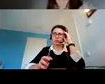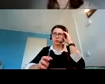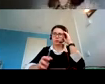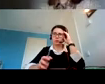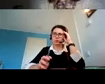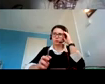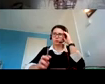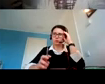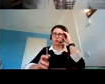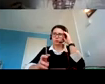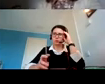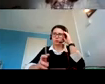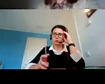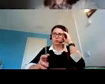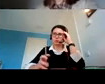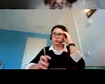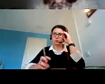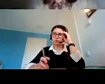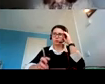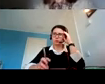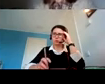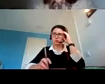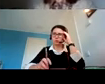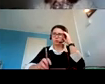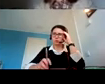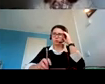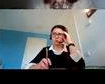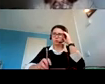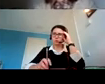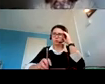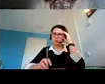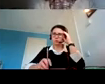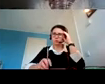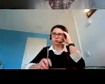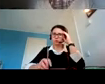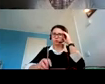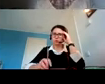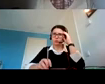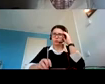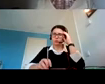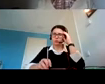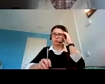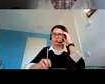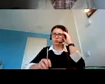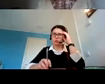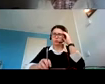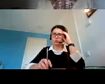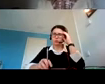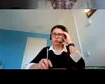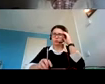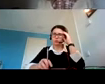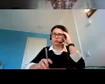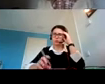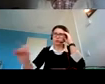irregular work that unfortunately is quite common, especially in the southern regions of Italy, but it's not completely true because we